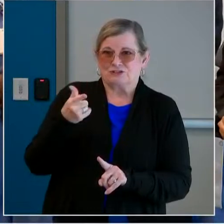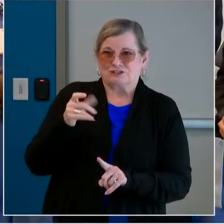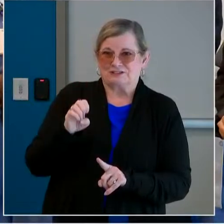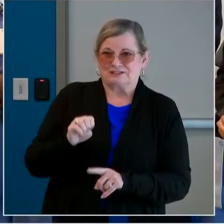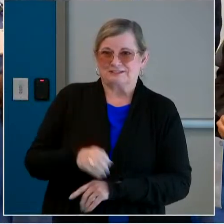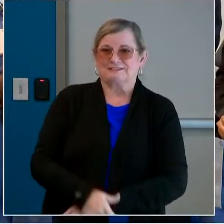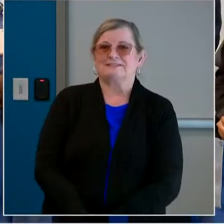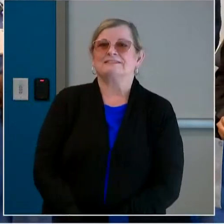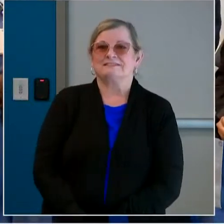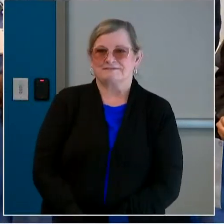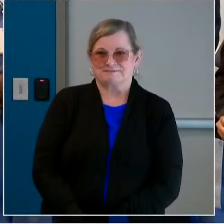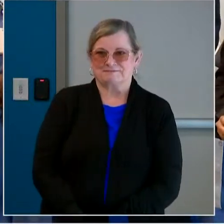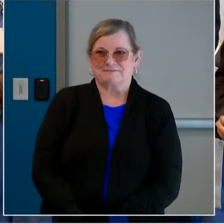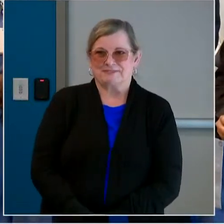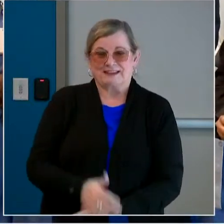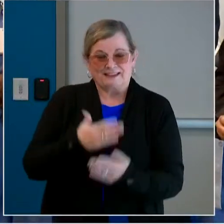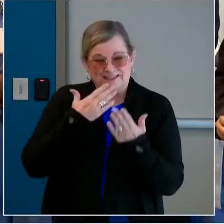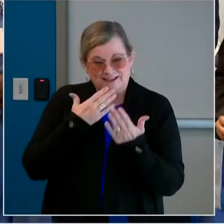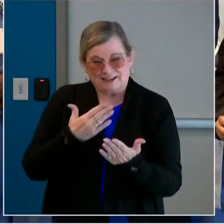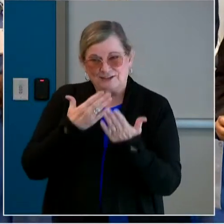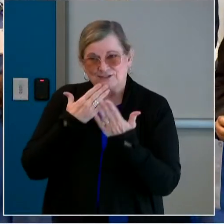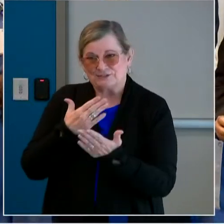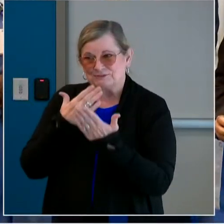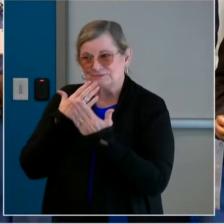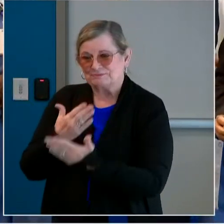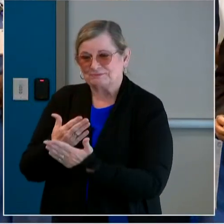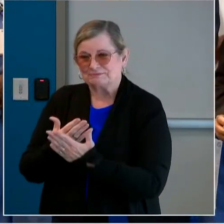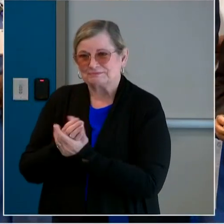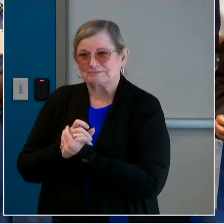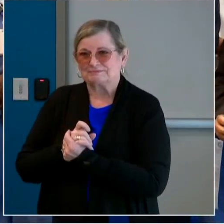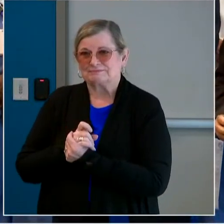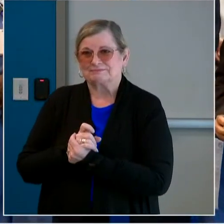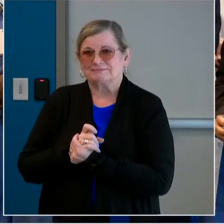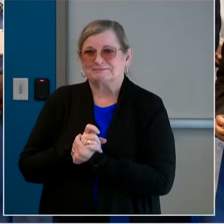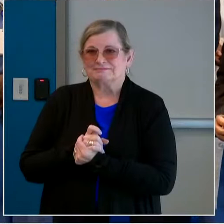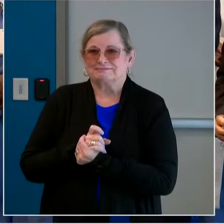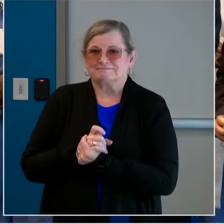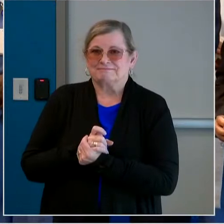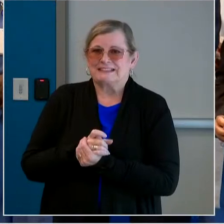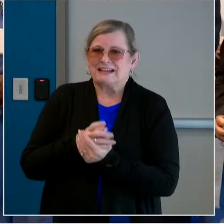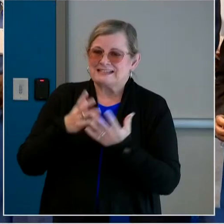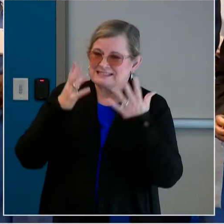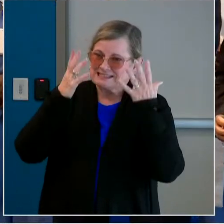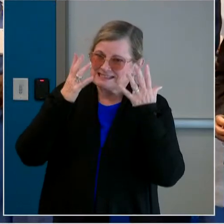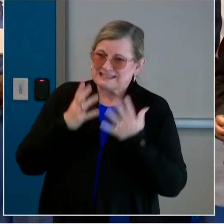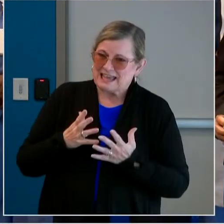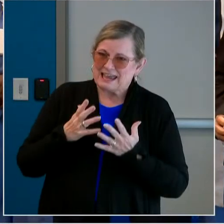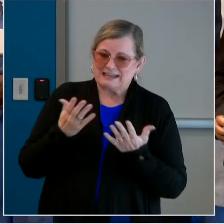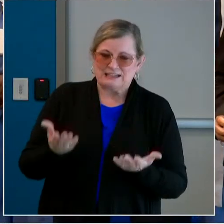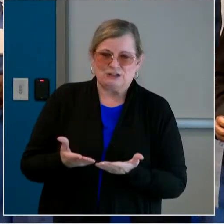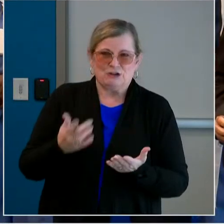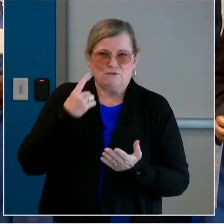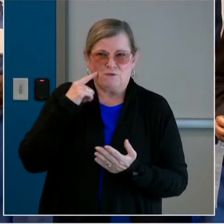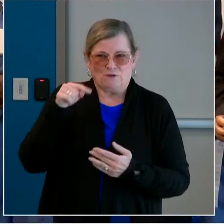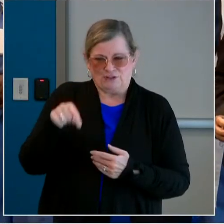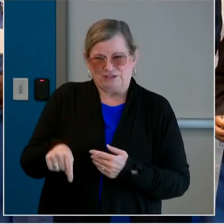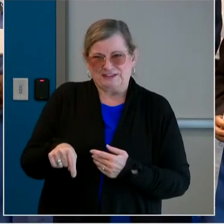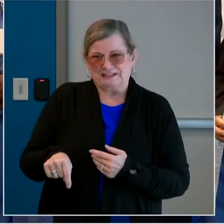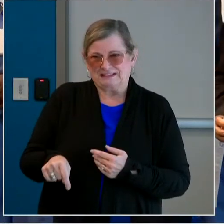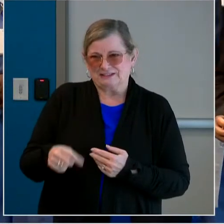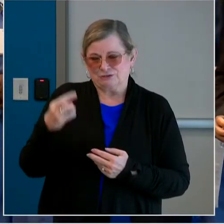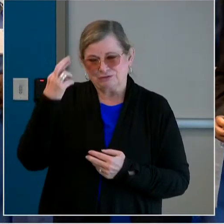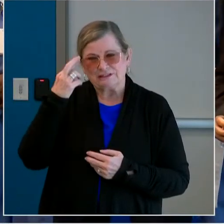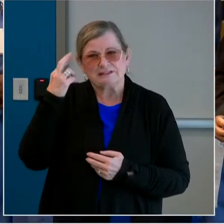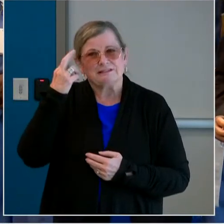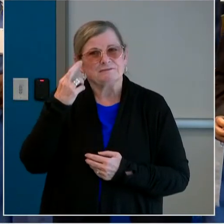Thank you. As Councilmember Nadeau said, it's so sad to be here because of these circumstances, but I'm happy that